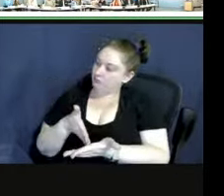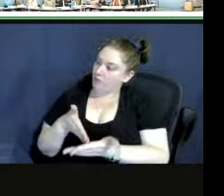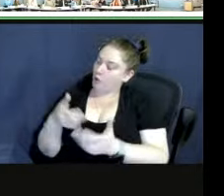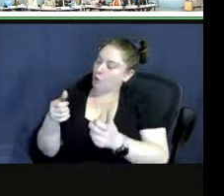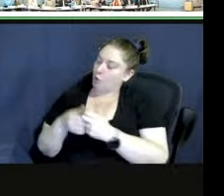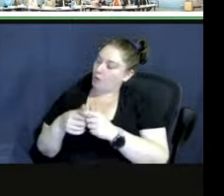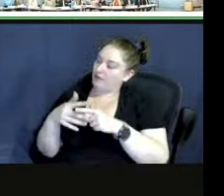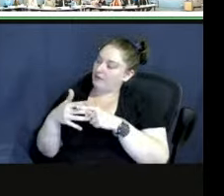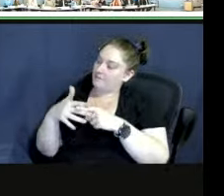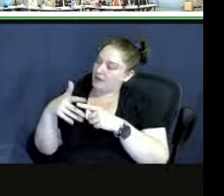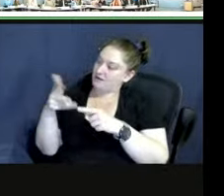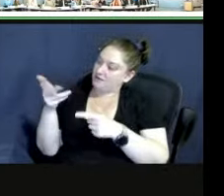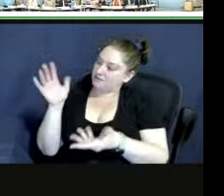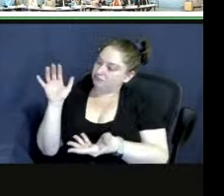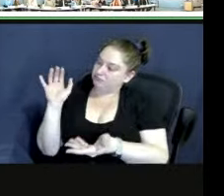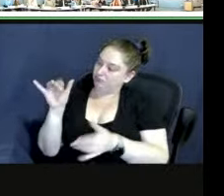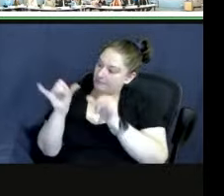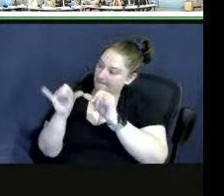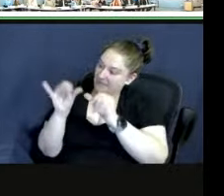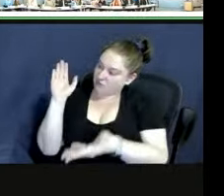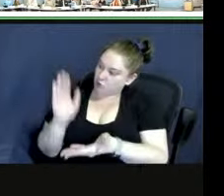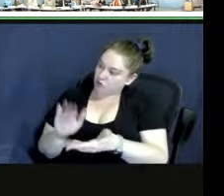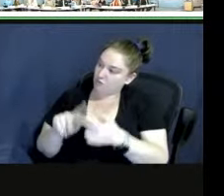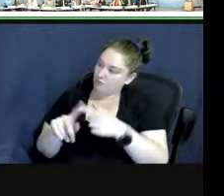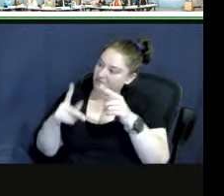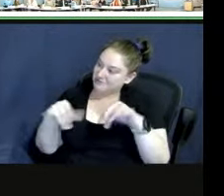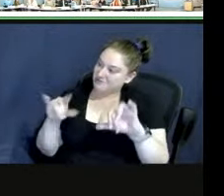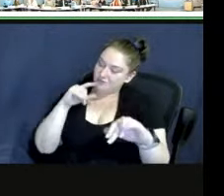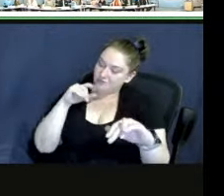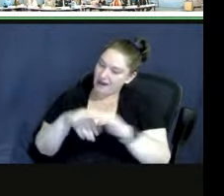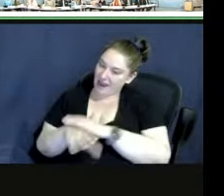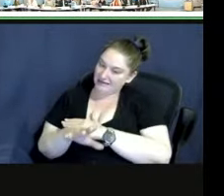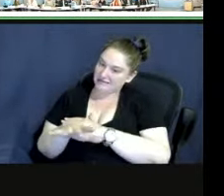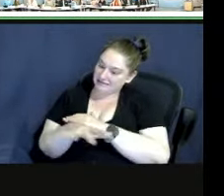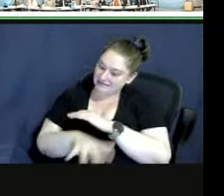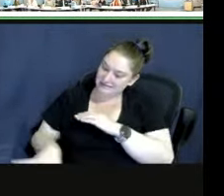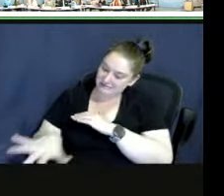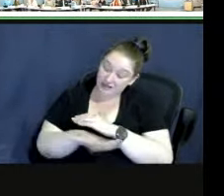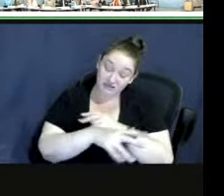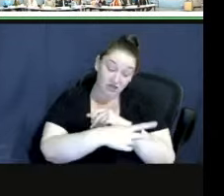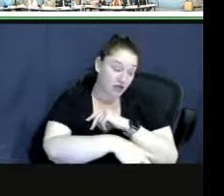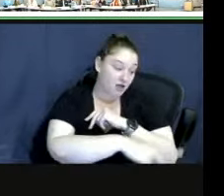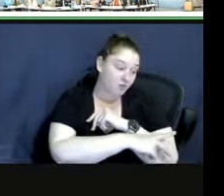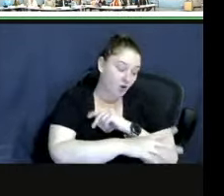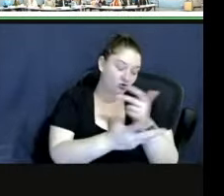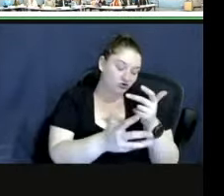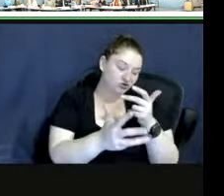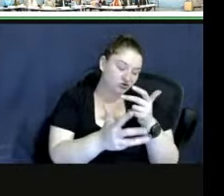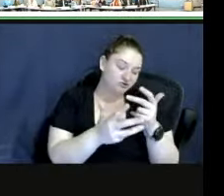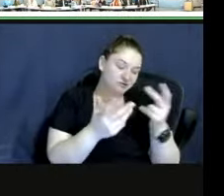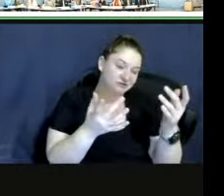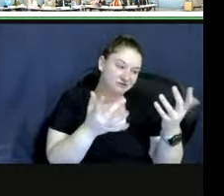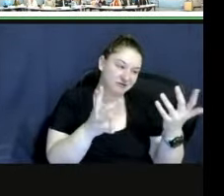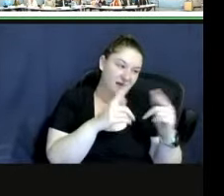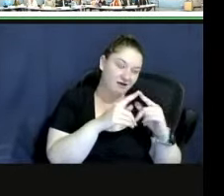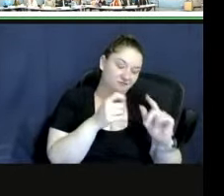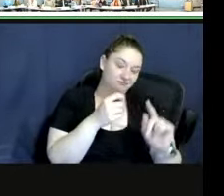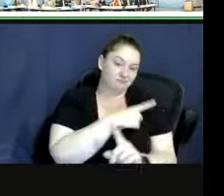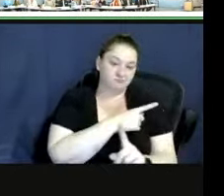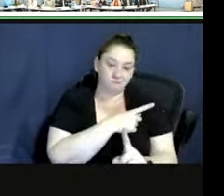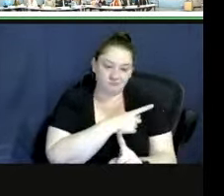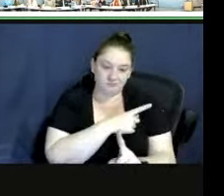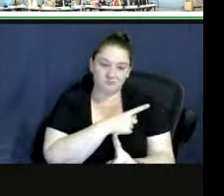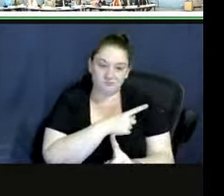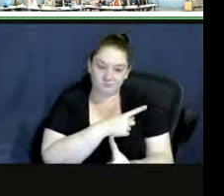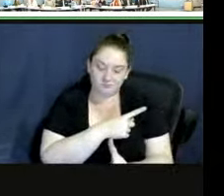going down, but yet people still having access to the space? Parks are a bit of a one-off there because of the